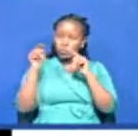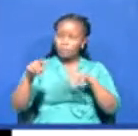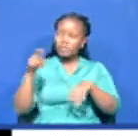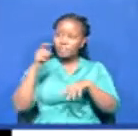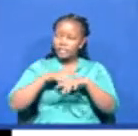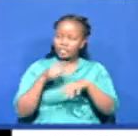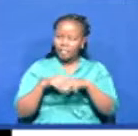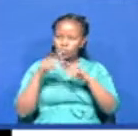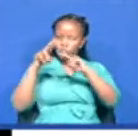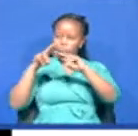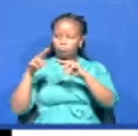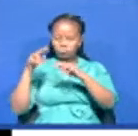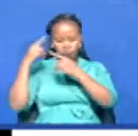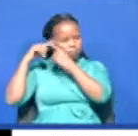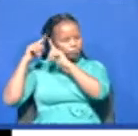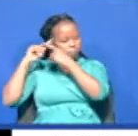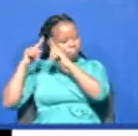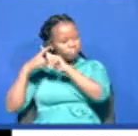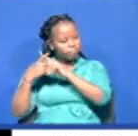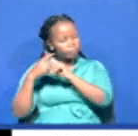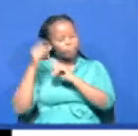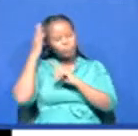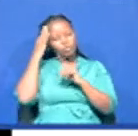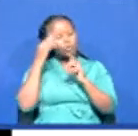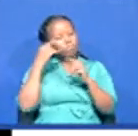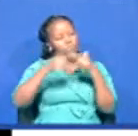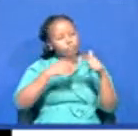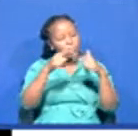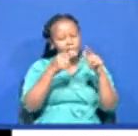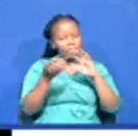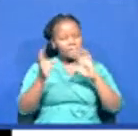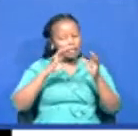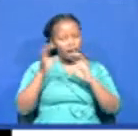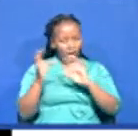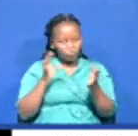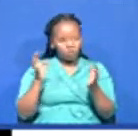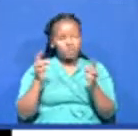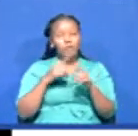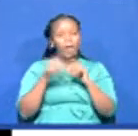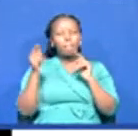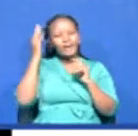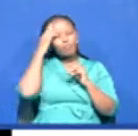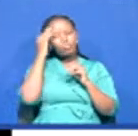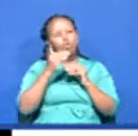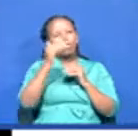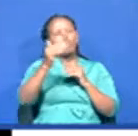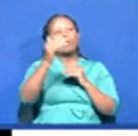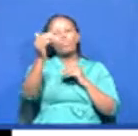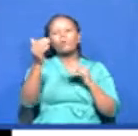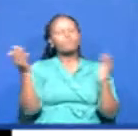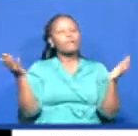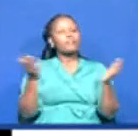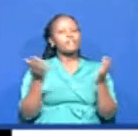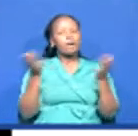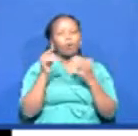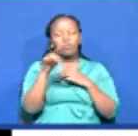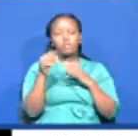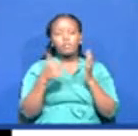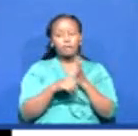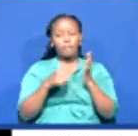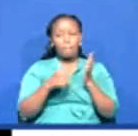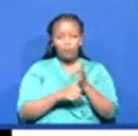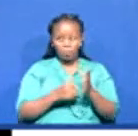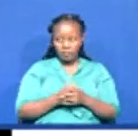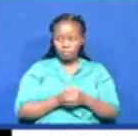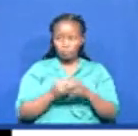reflect, to see our progress, but really to chat the way forward on this menace that, like I'm saying, is